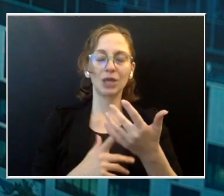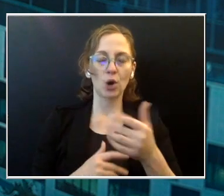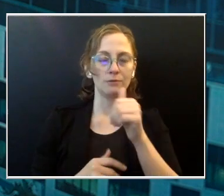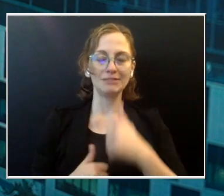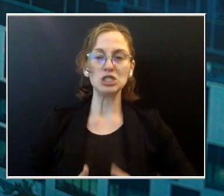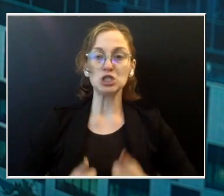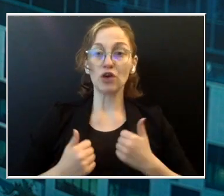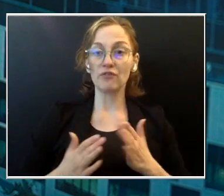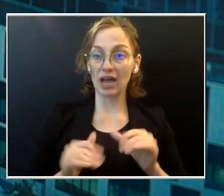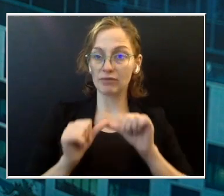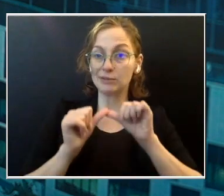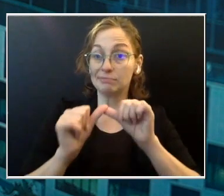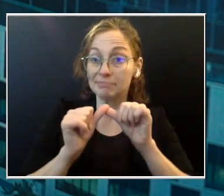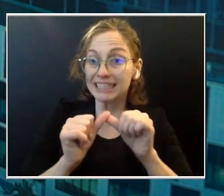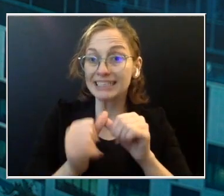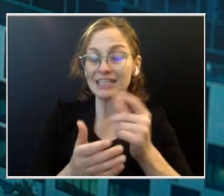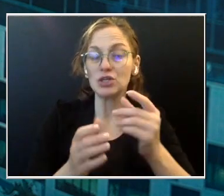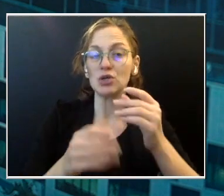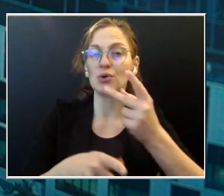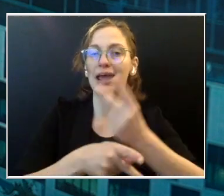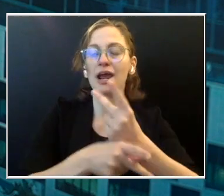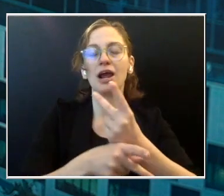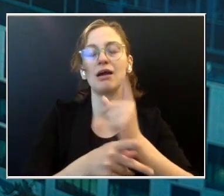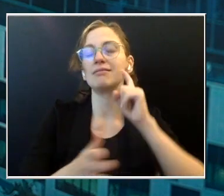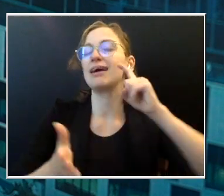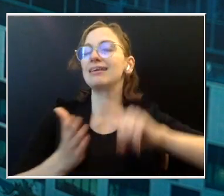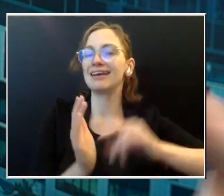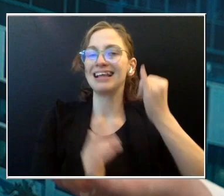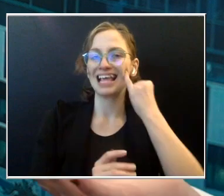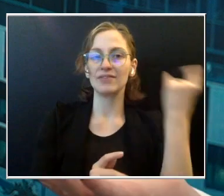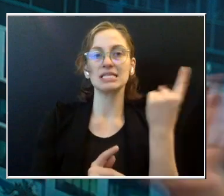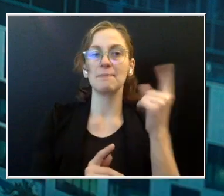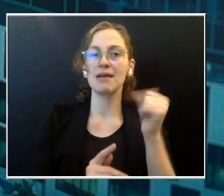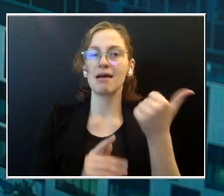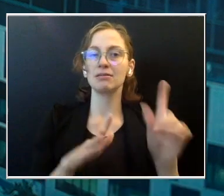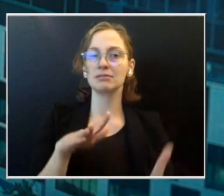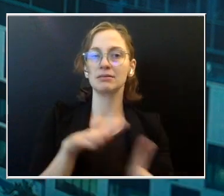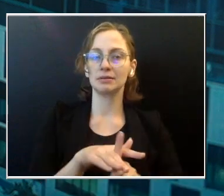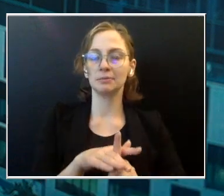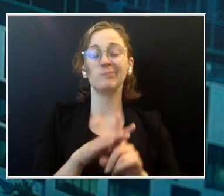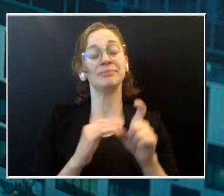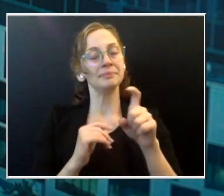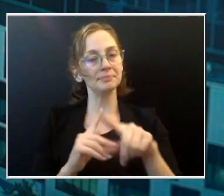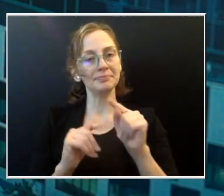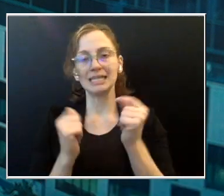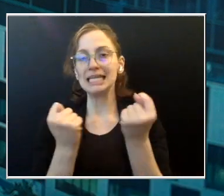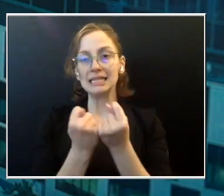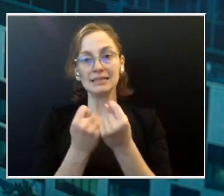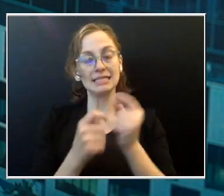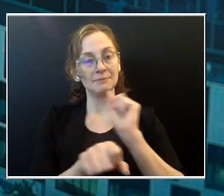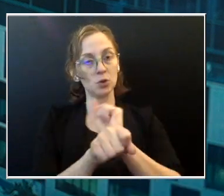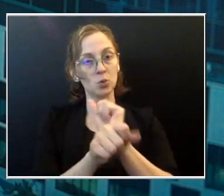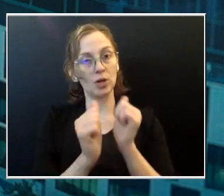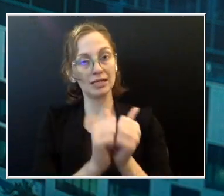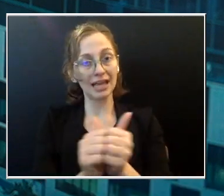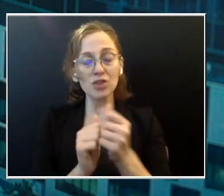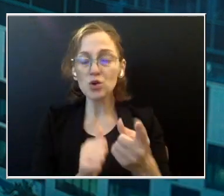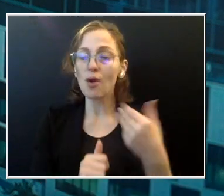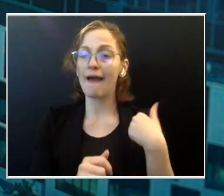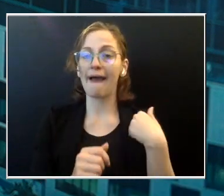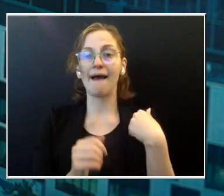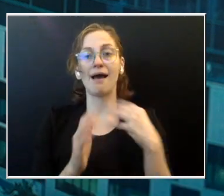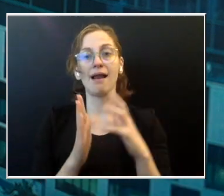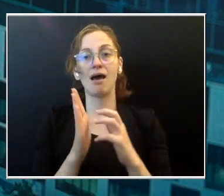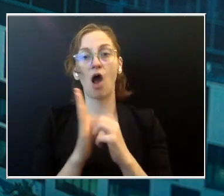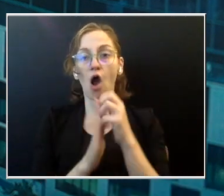oncologist to, do their work with the cancer radiation, the cancer treatment. But as you said, you also had plastic surgeons, you had pain management physicians, you have